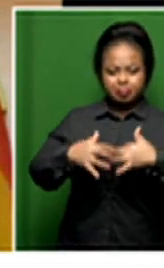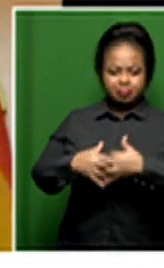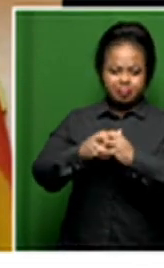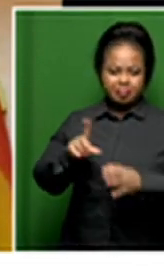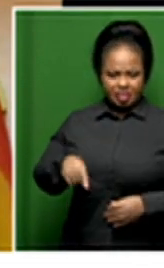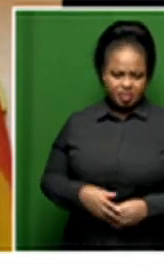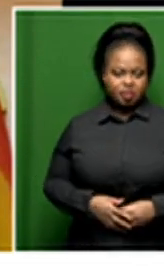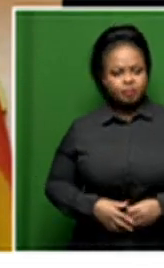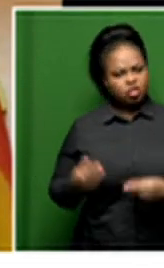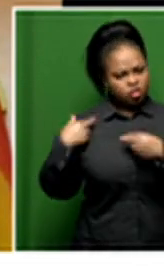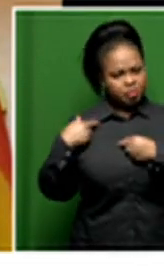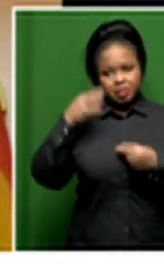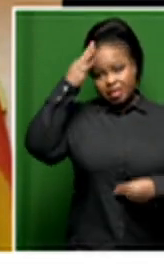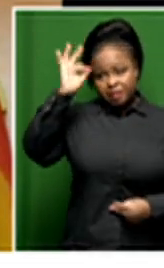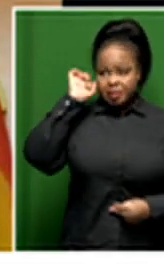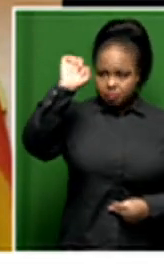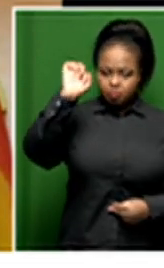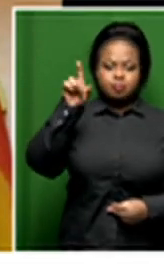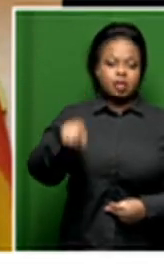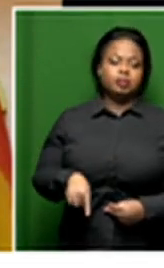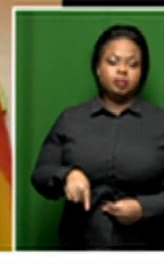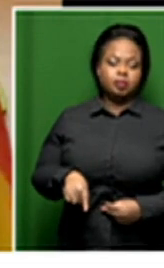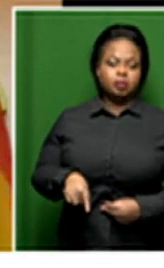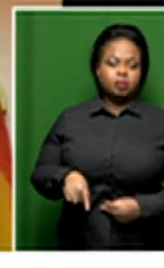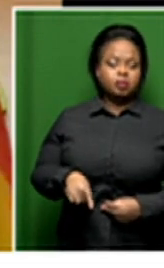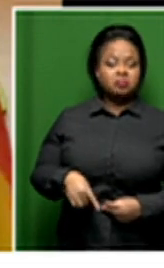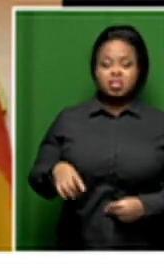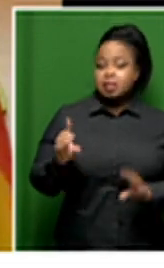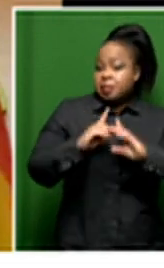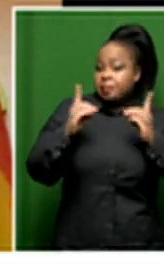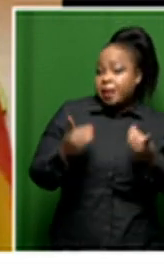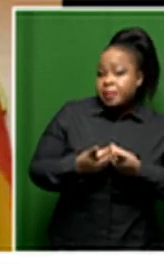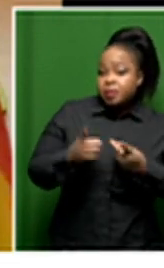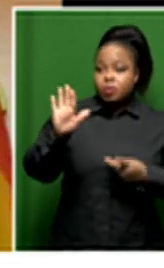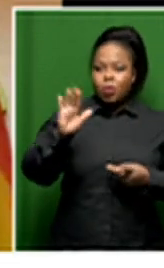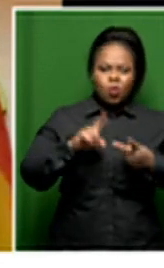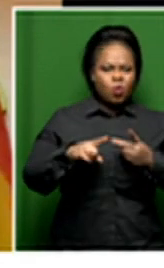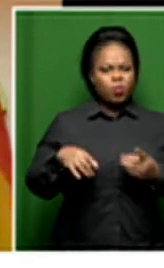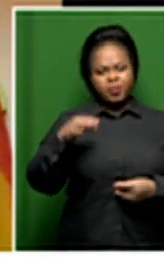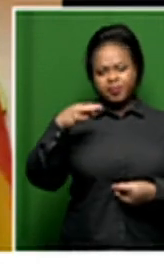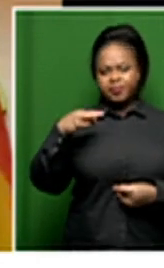we have a responsibility. Government has the responsibility. Is the ministry, is the government